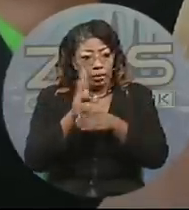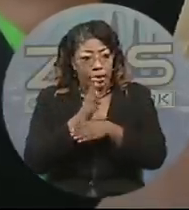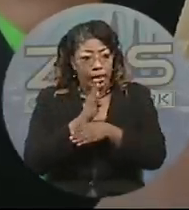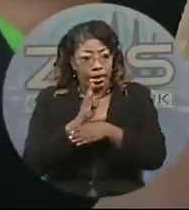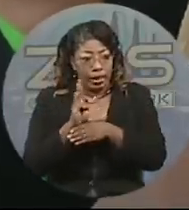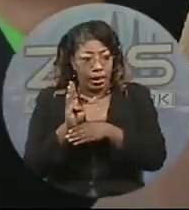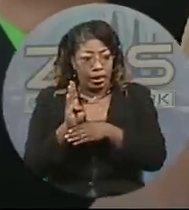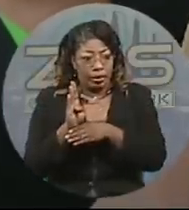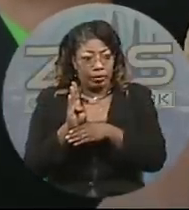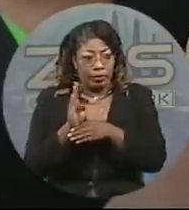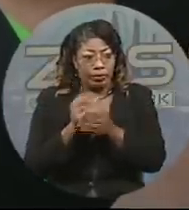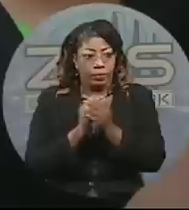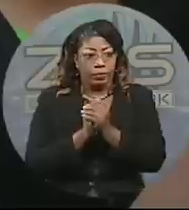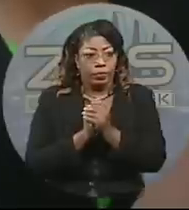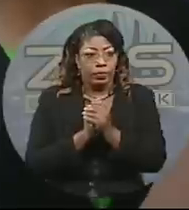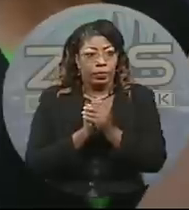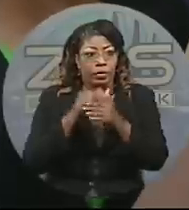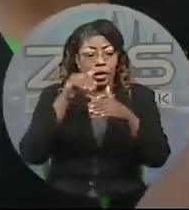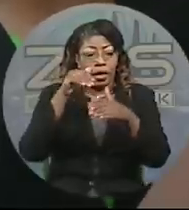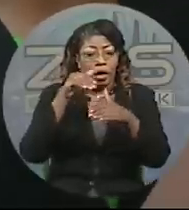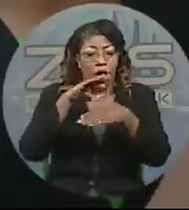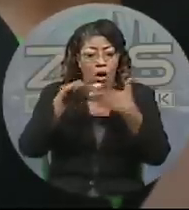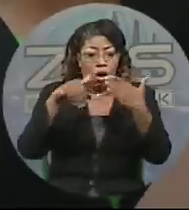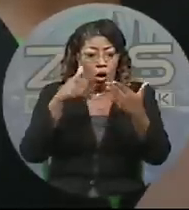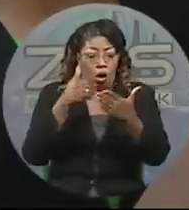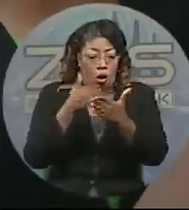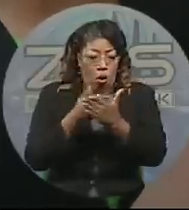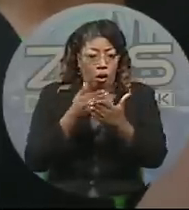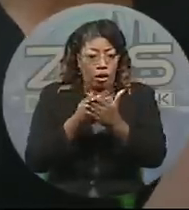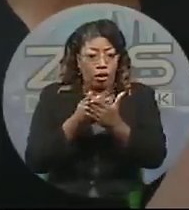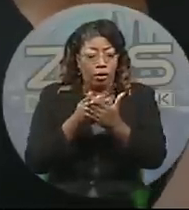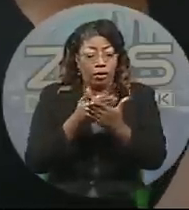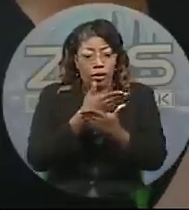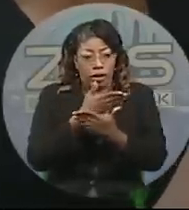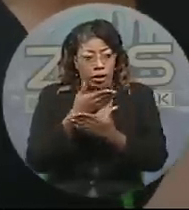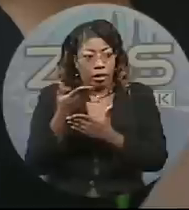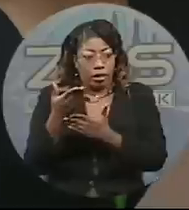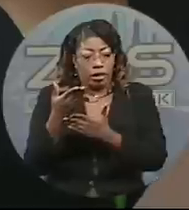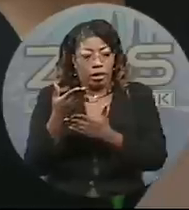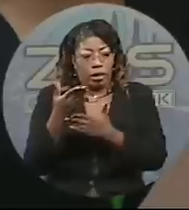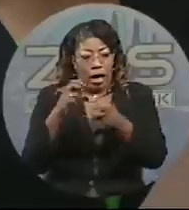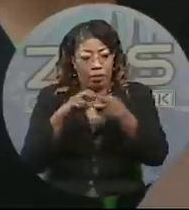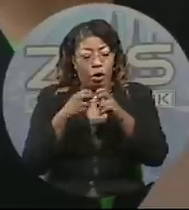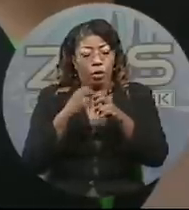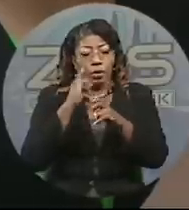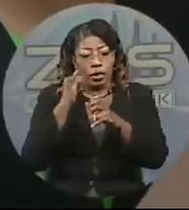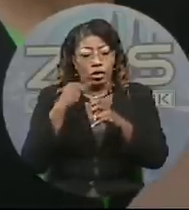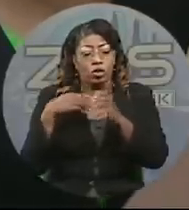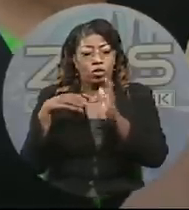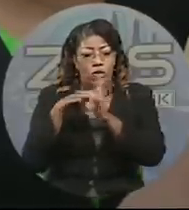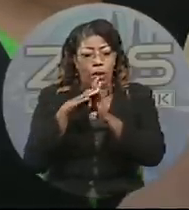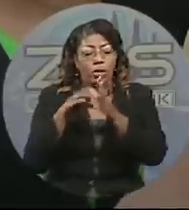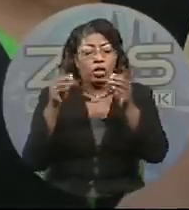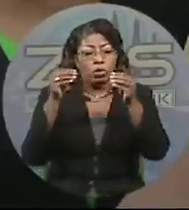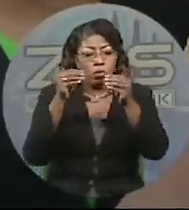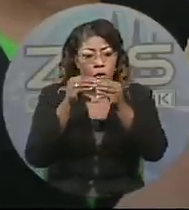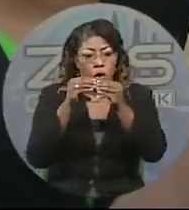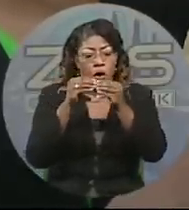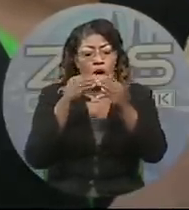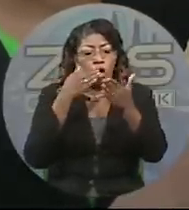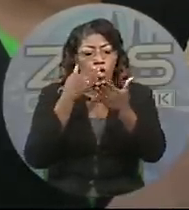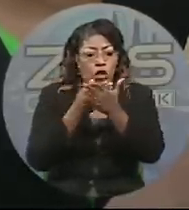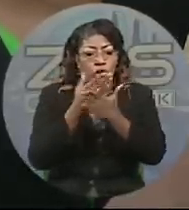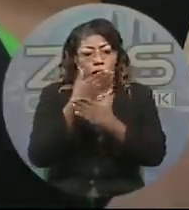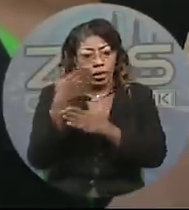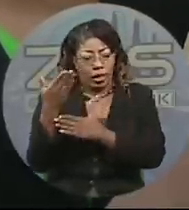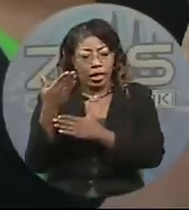know, in all of this, our backdrop is really crime. And we feel that the more positive things that we